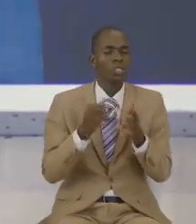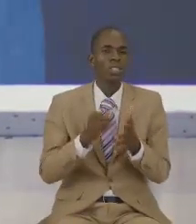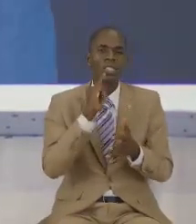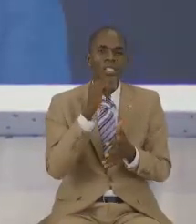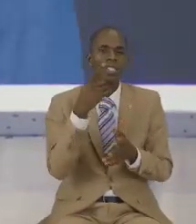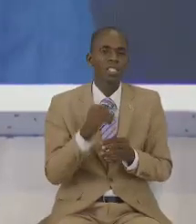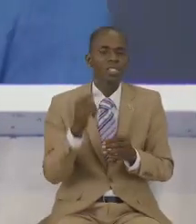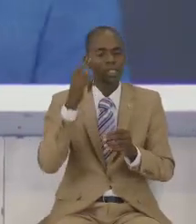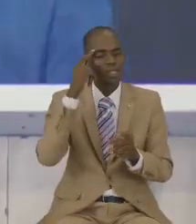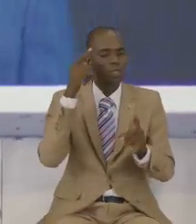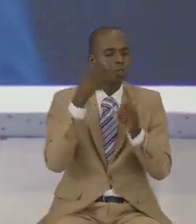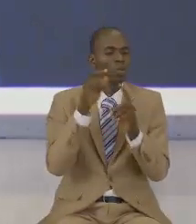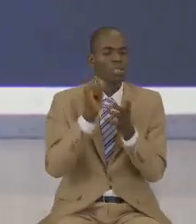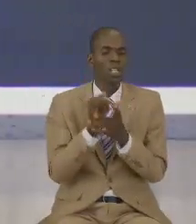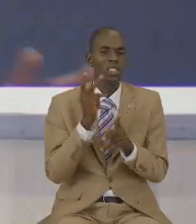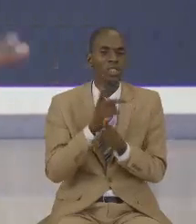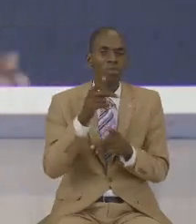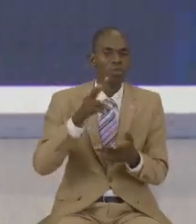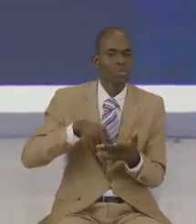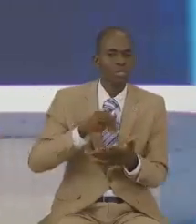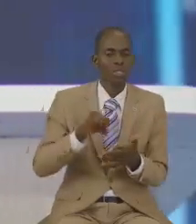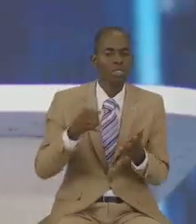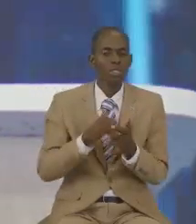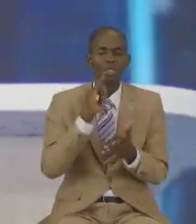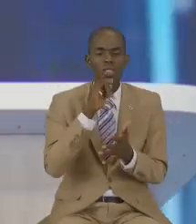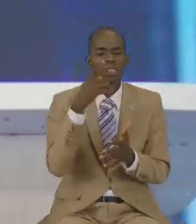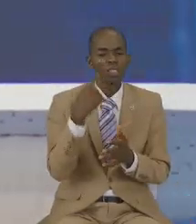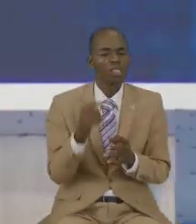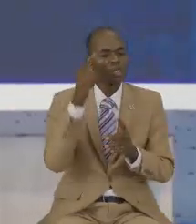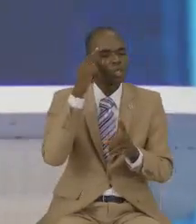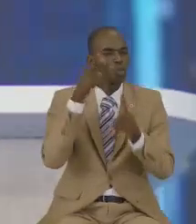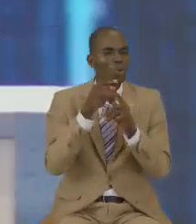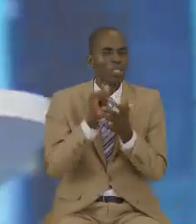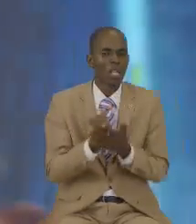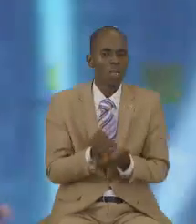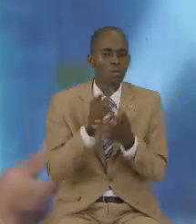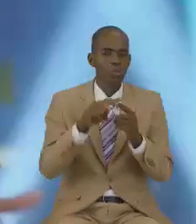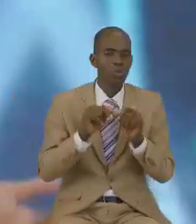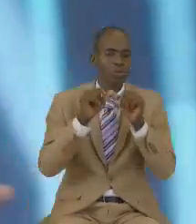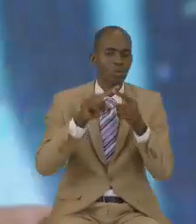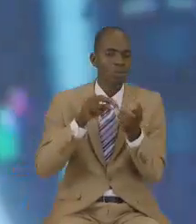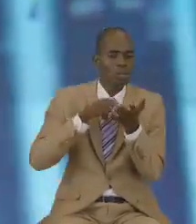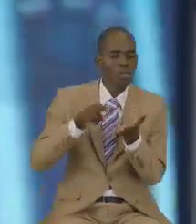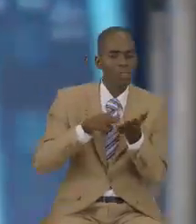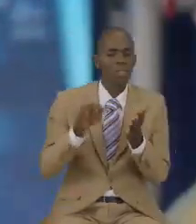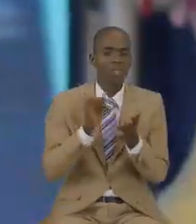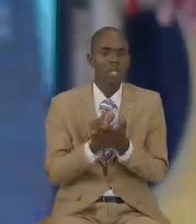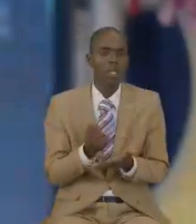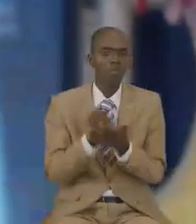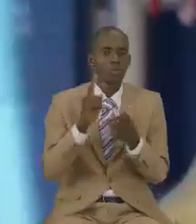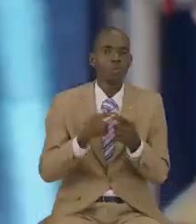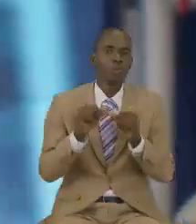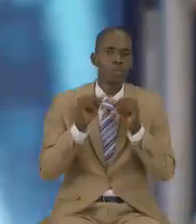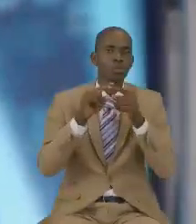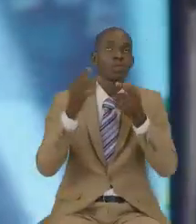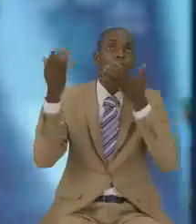that keeps you reading. It's the goal that keeps you researching. It's the goal that keeps you serving. It's the